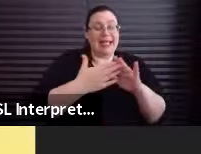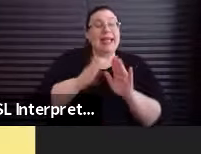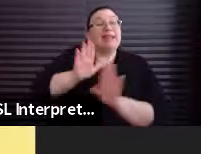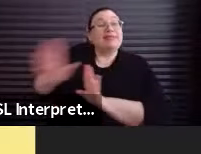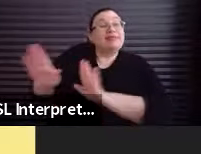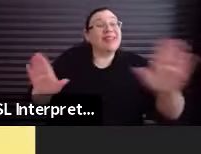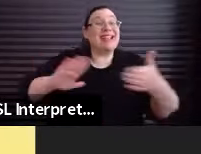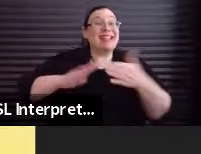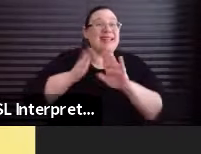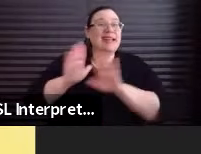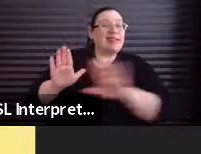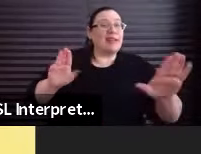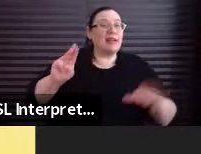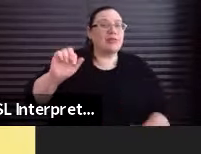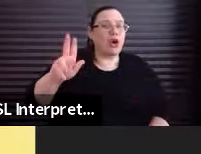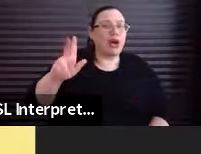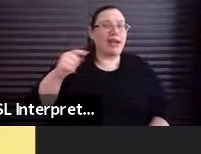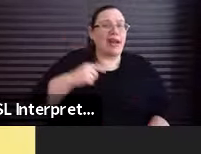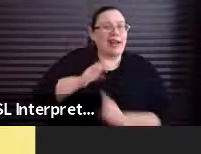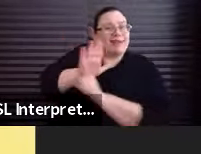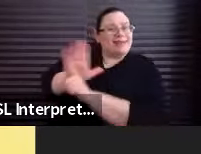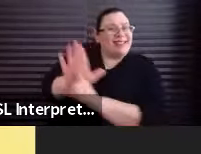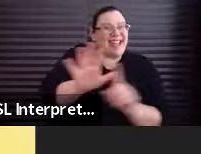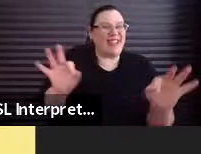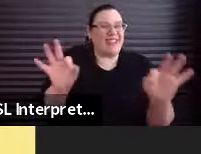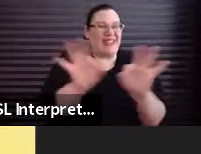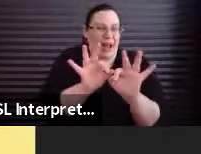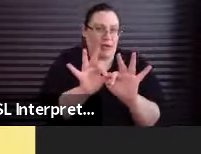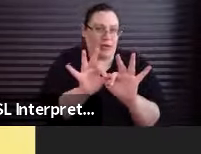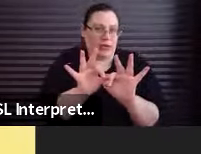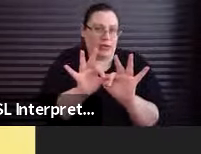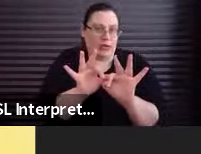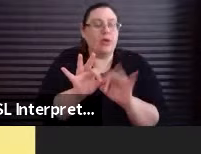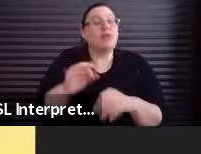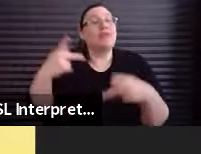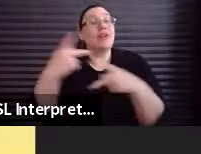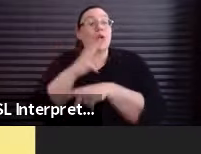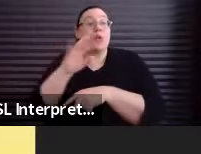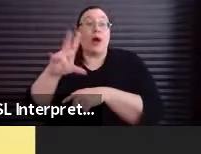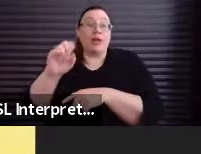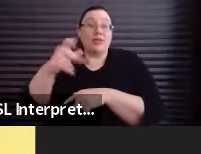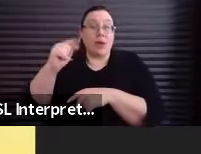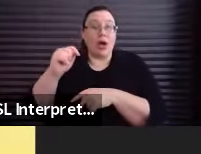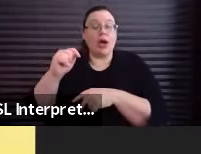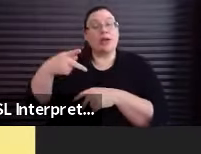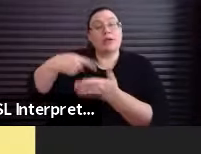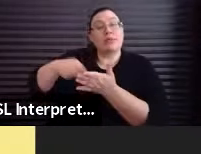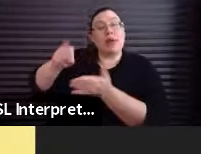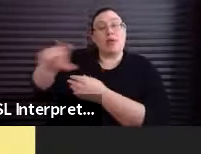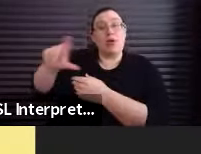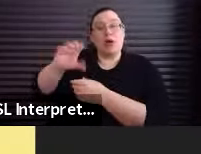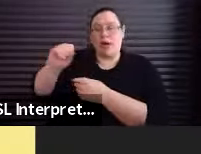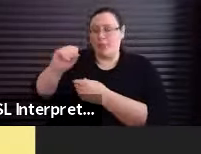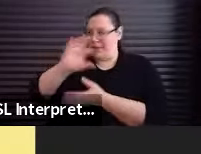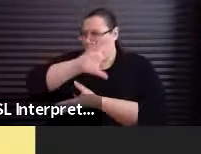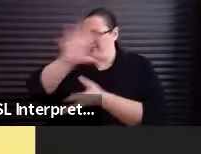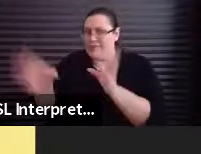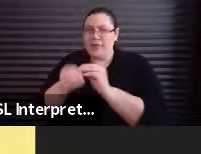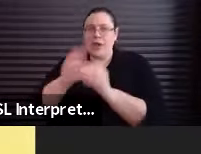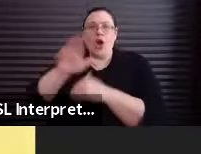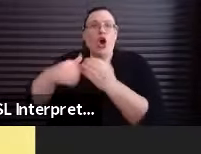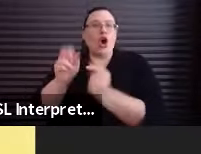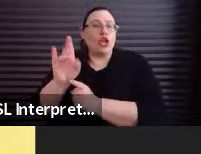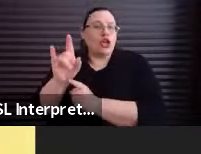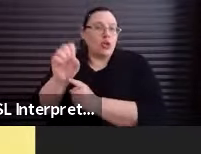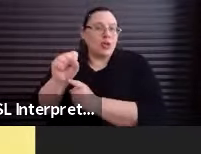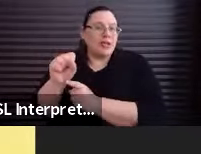value attached. And to figure out the wild spot, the payroll company adds together all of those units of